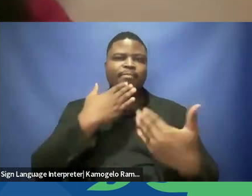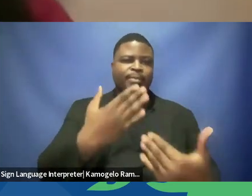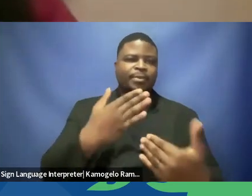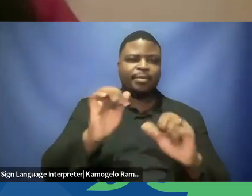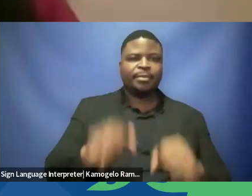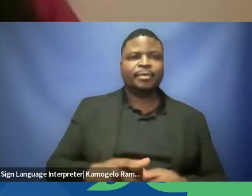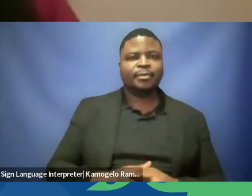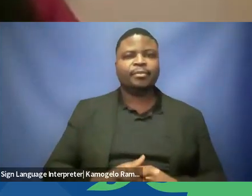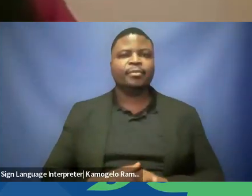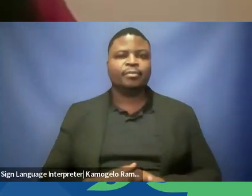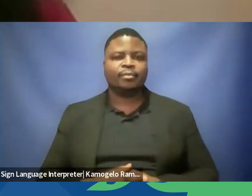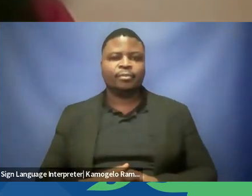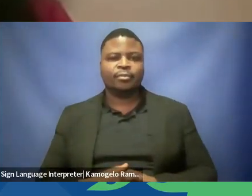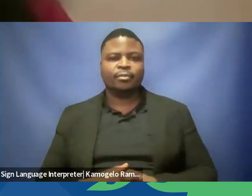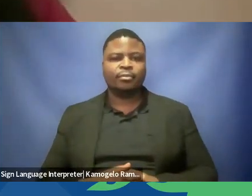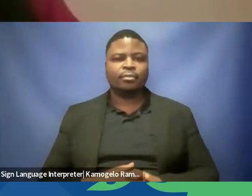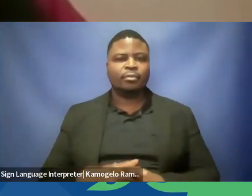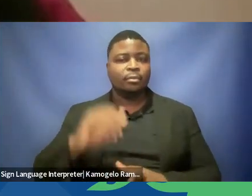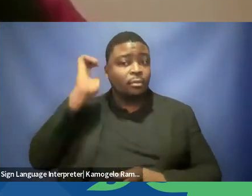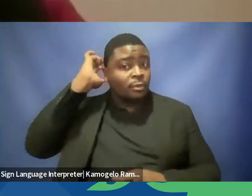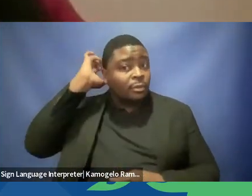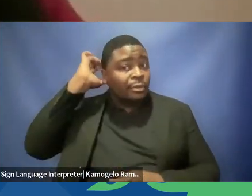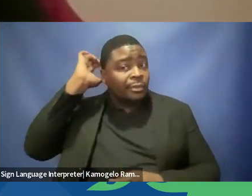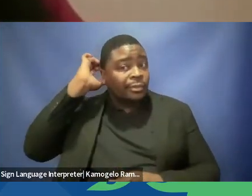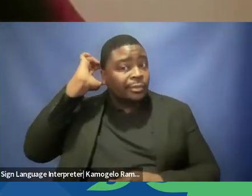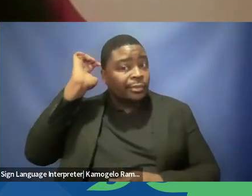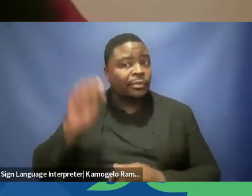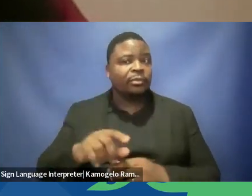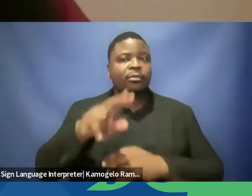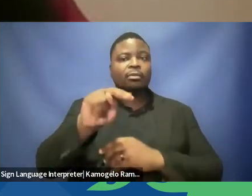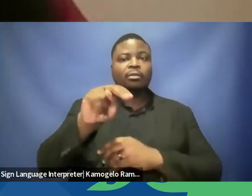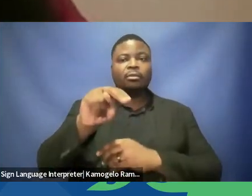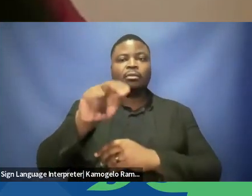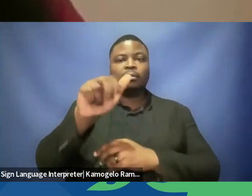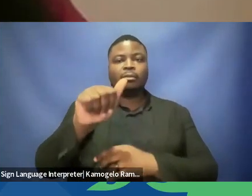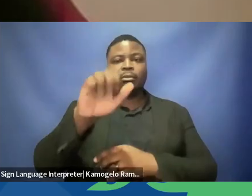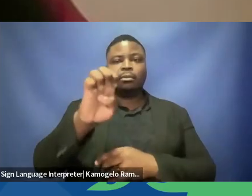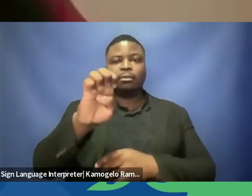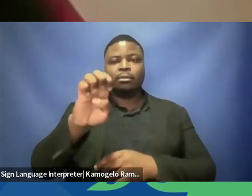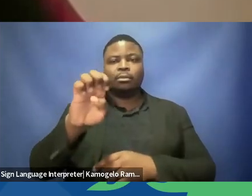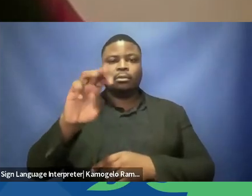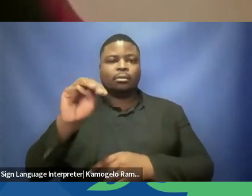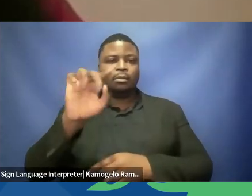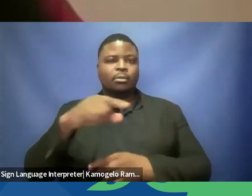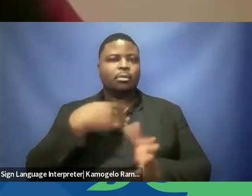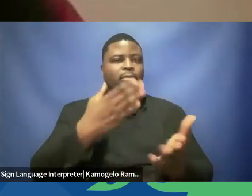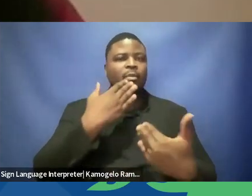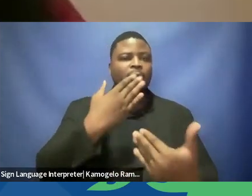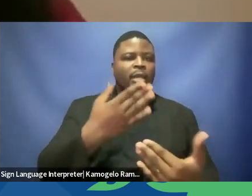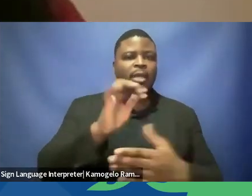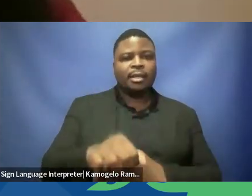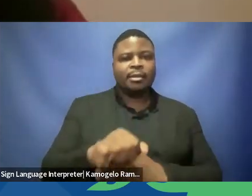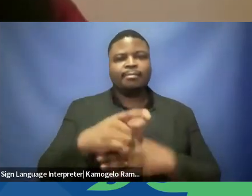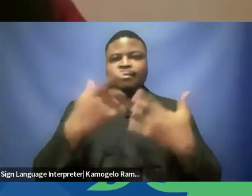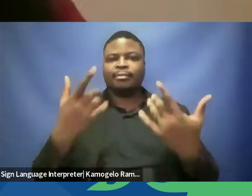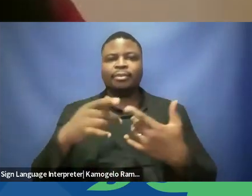so much, Naeem. Really greatly appreciate it. And the frank transparency in terms of the